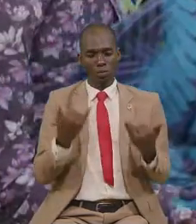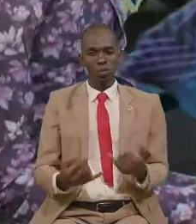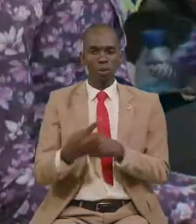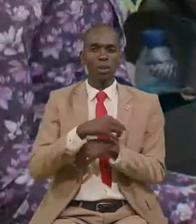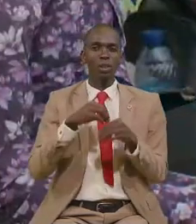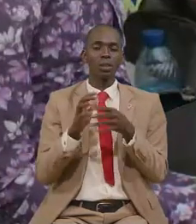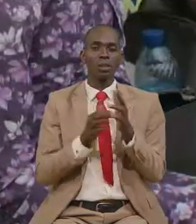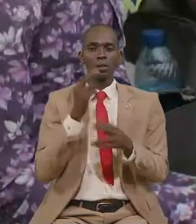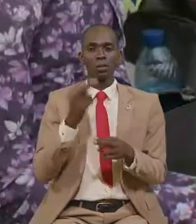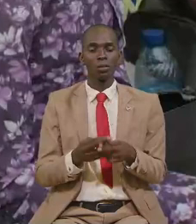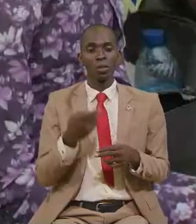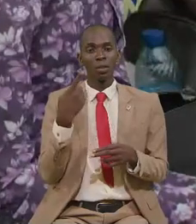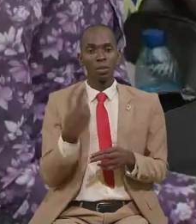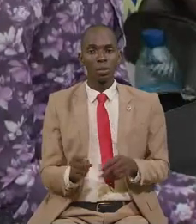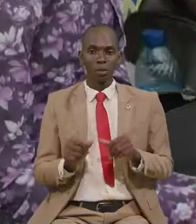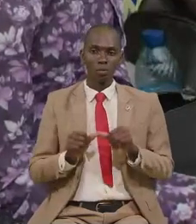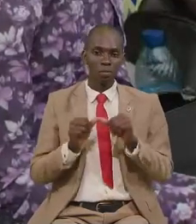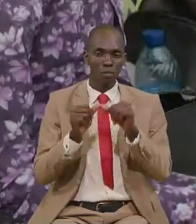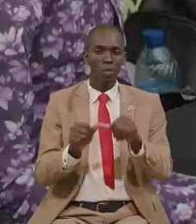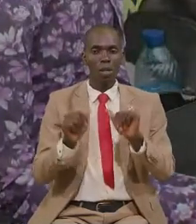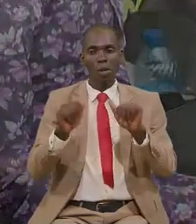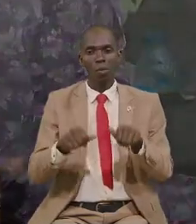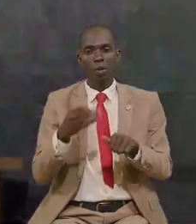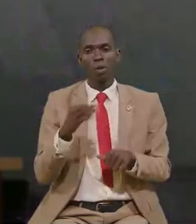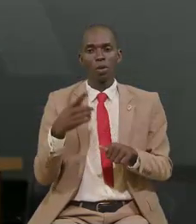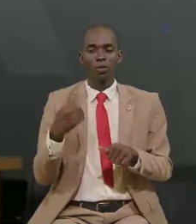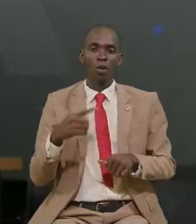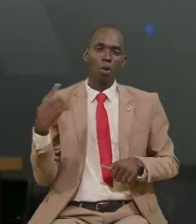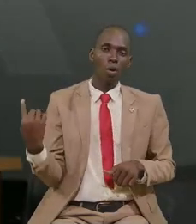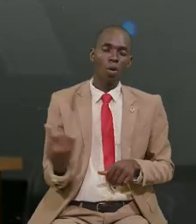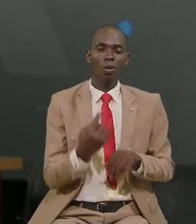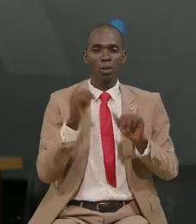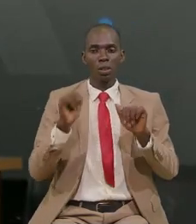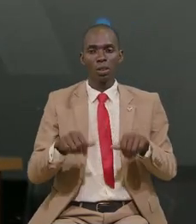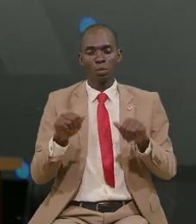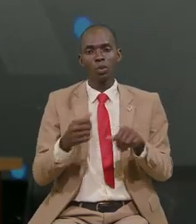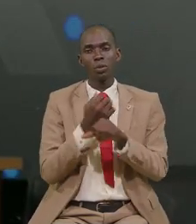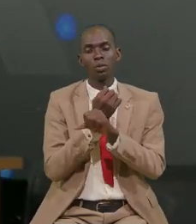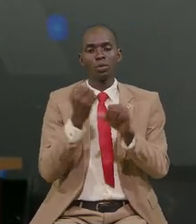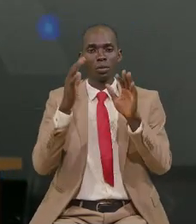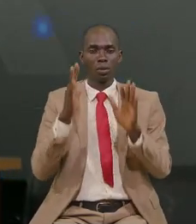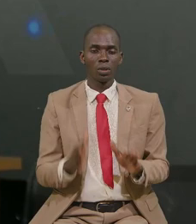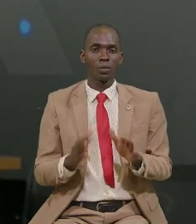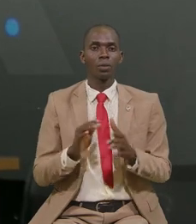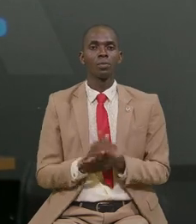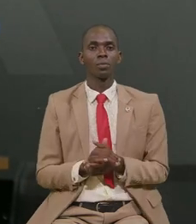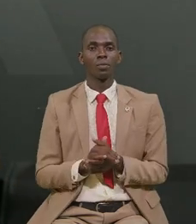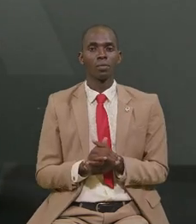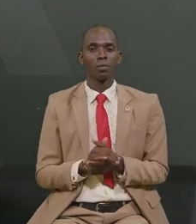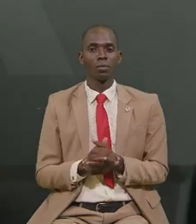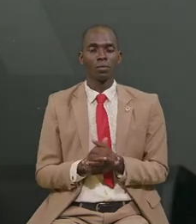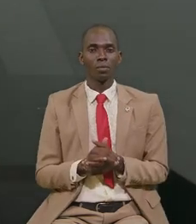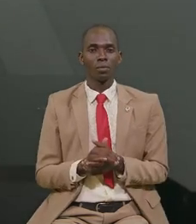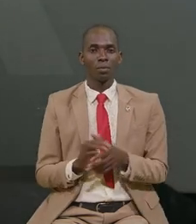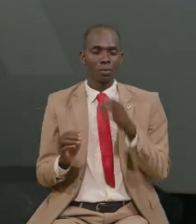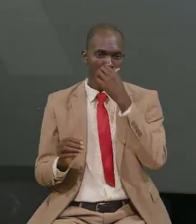The perpetual ability of the always able Savior. In